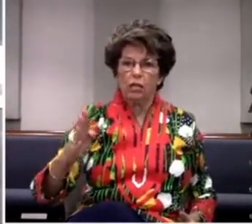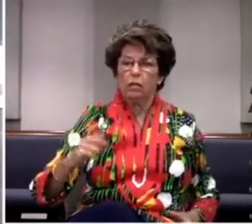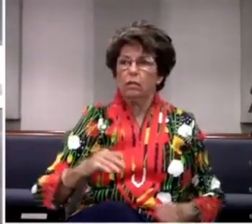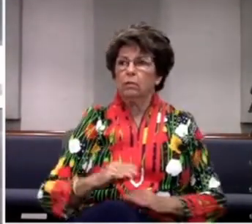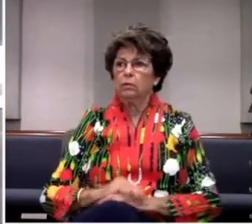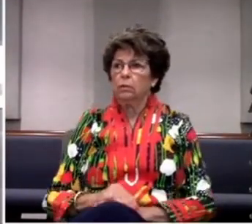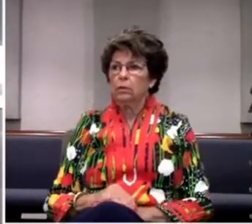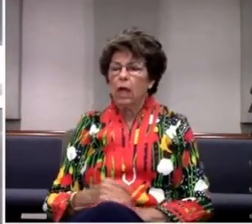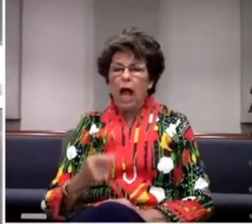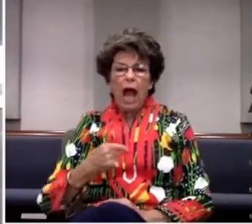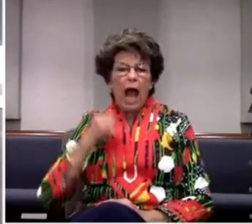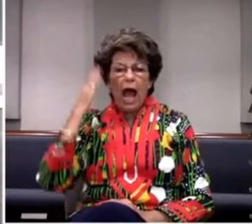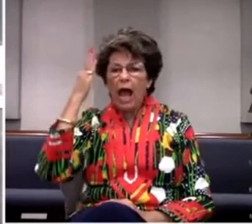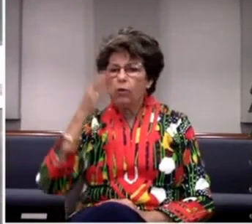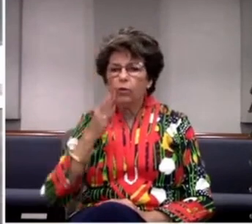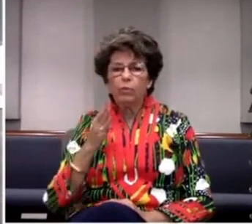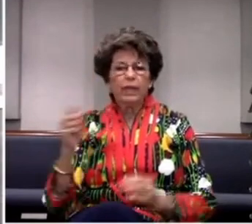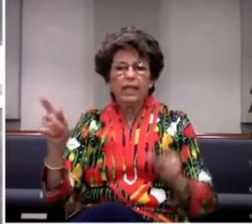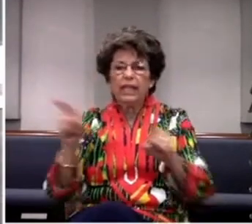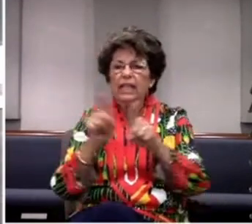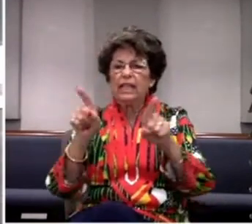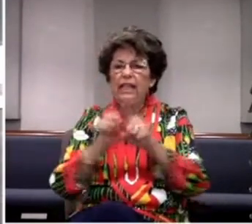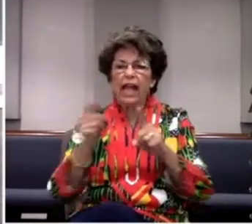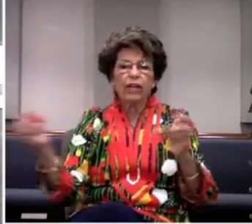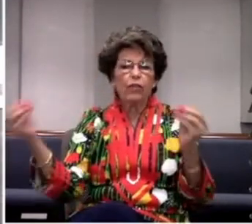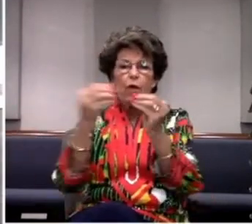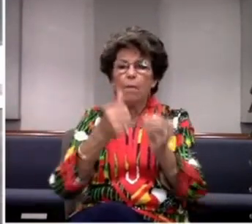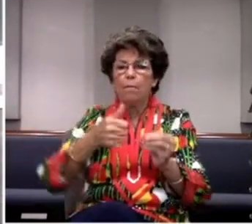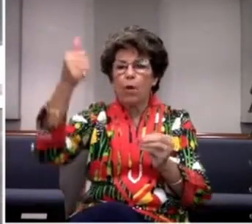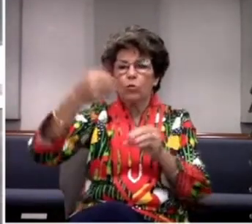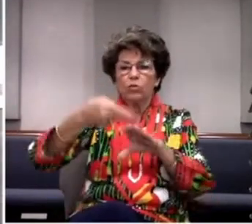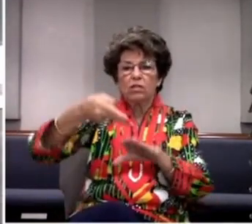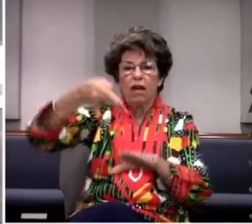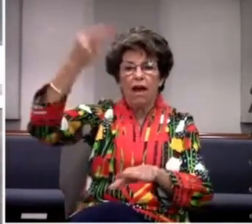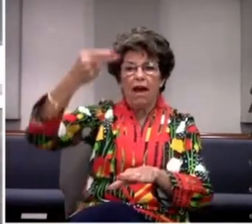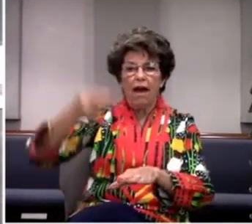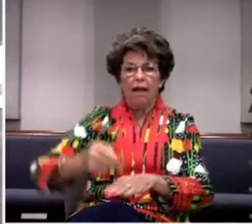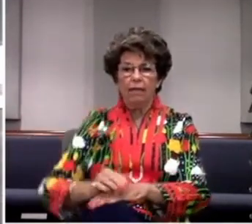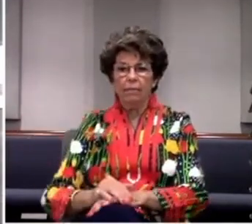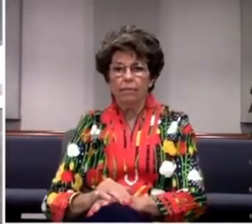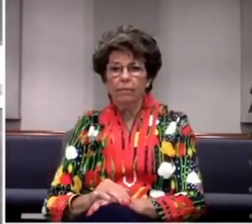I will be like the Most High. This is the